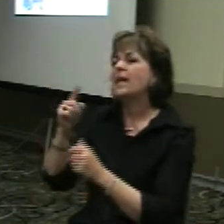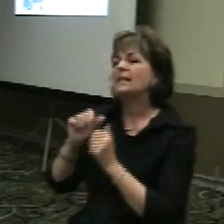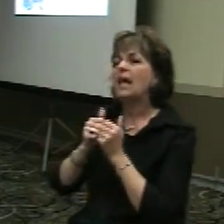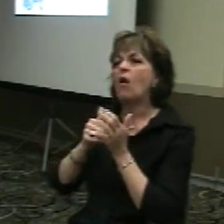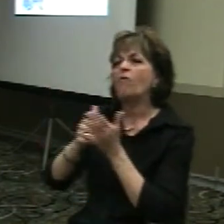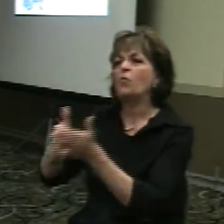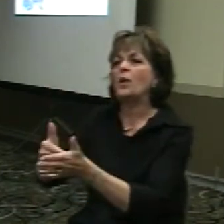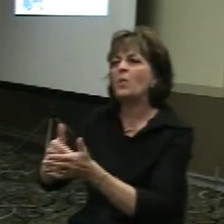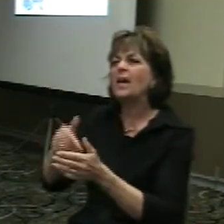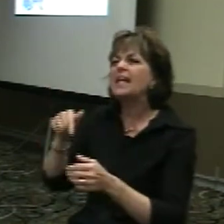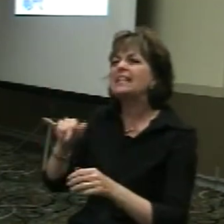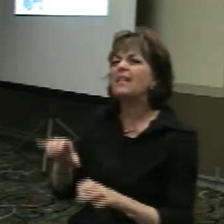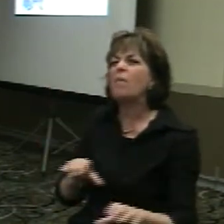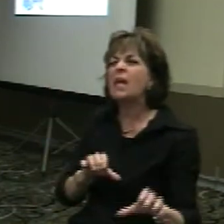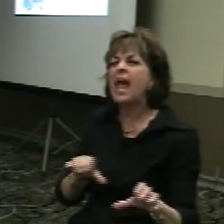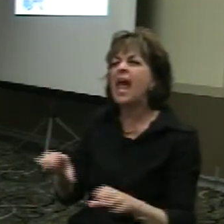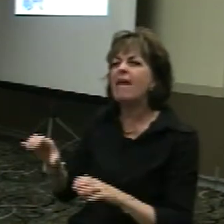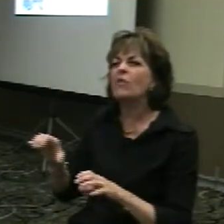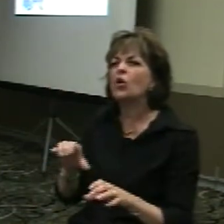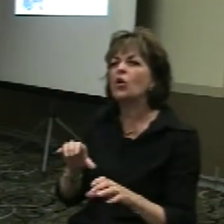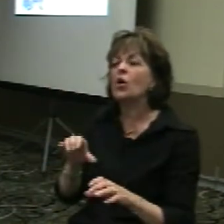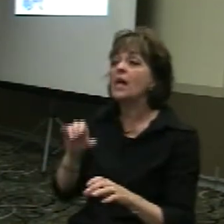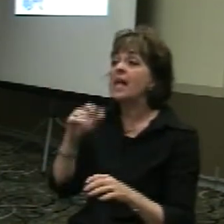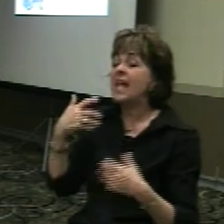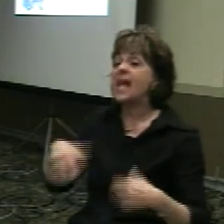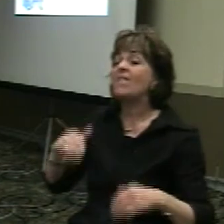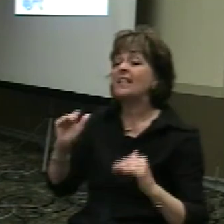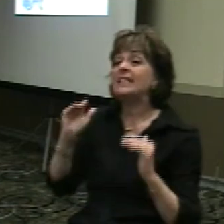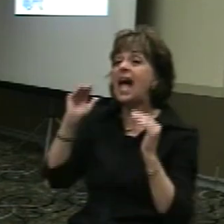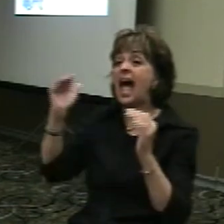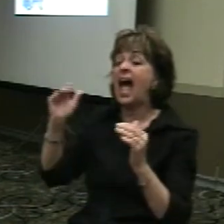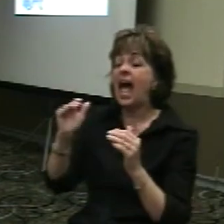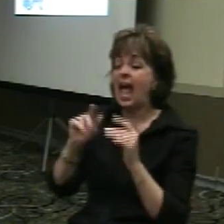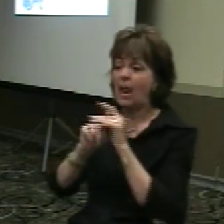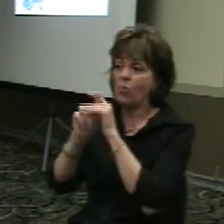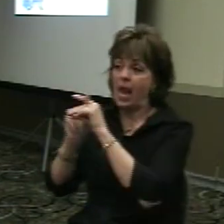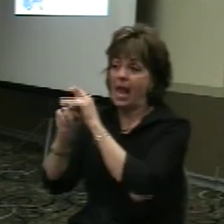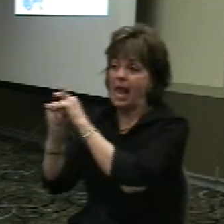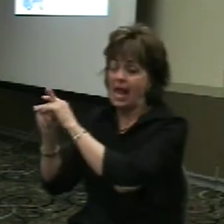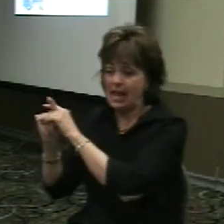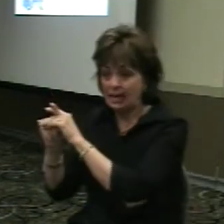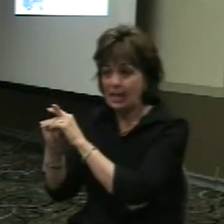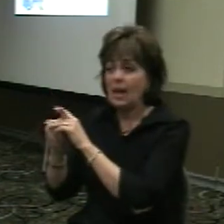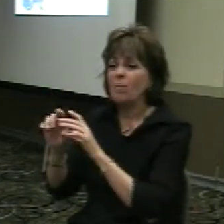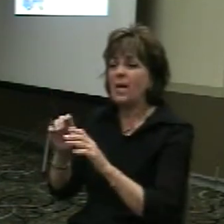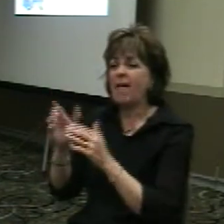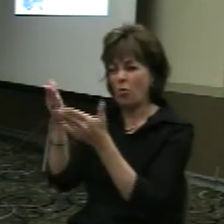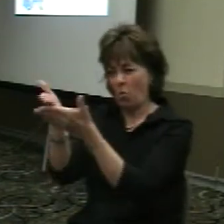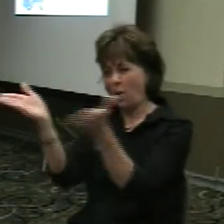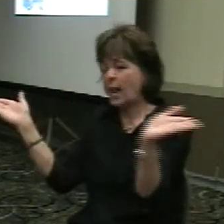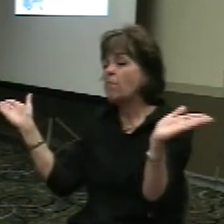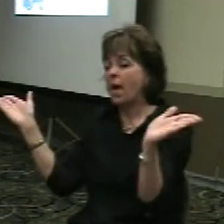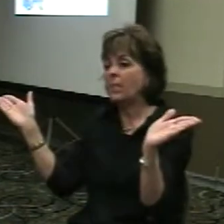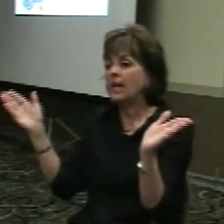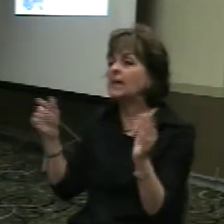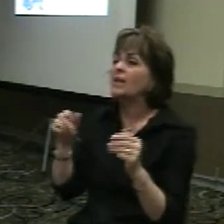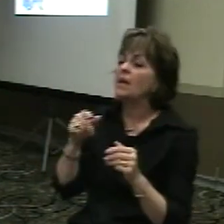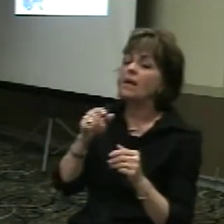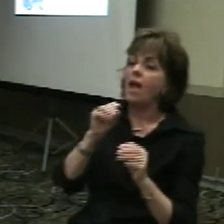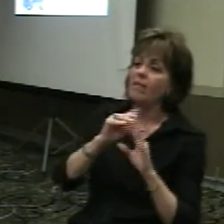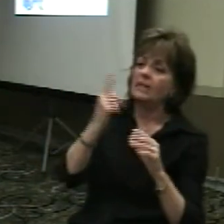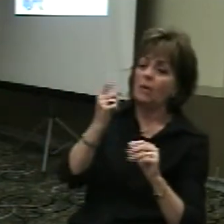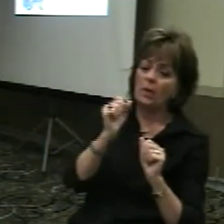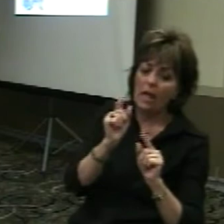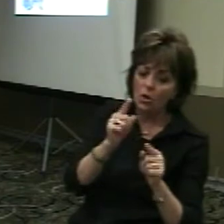how frequent is this behavior? If it's a very high rate behavior that's very public, obviously one can go in a short amount